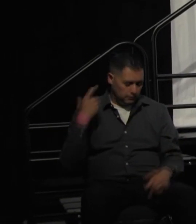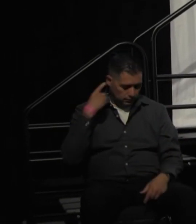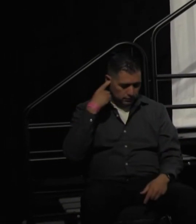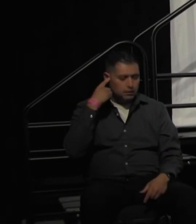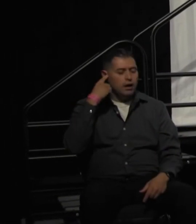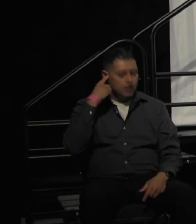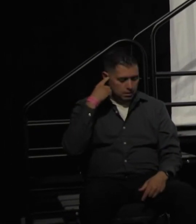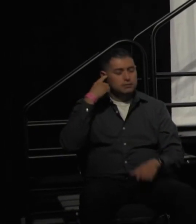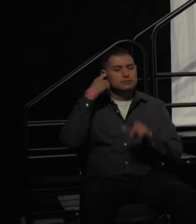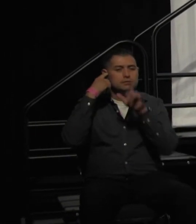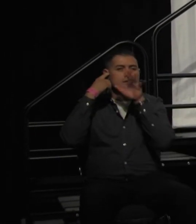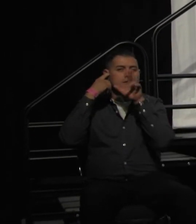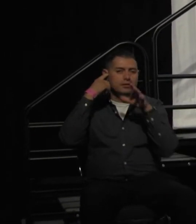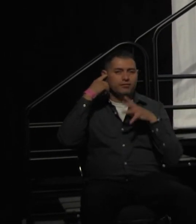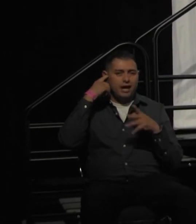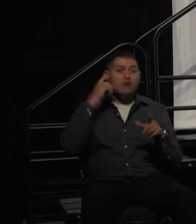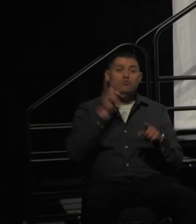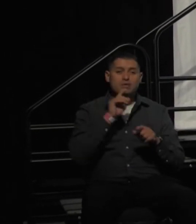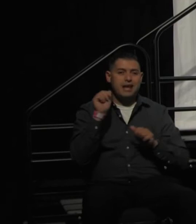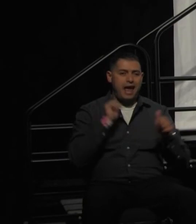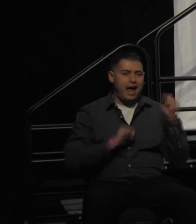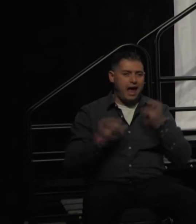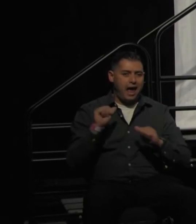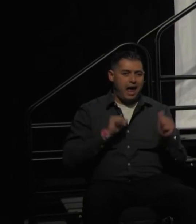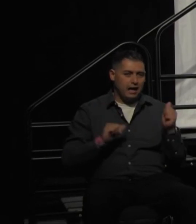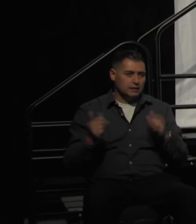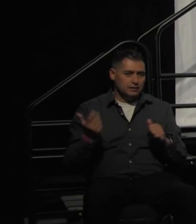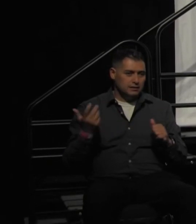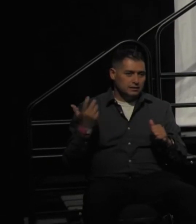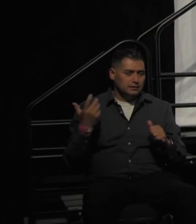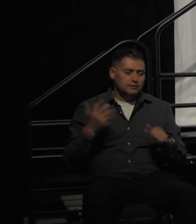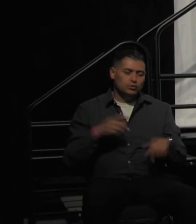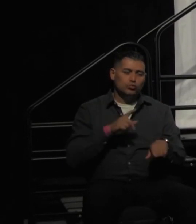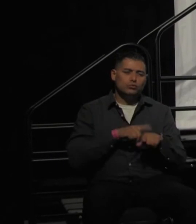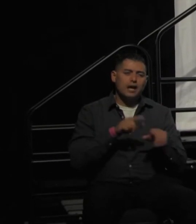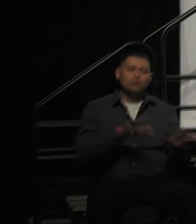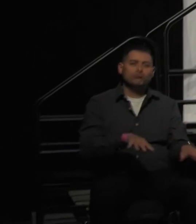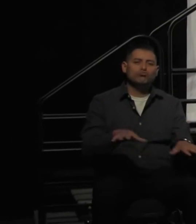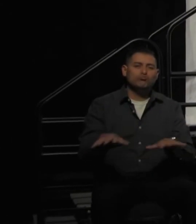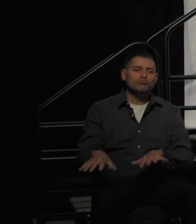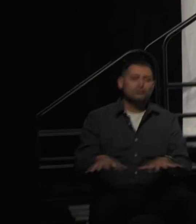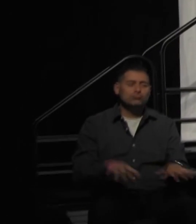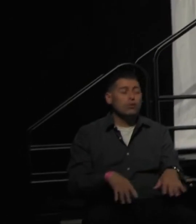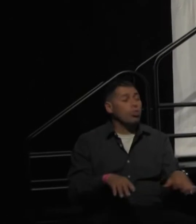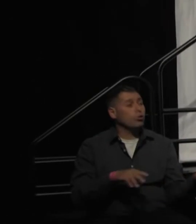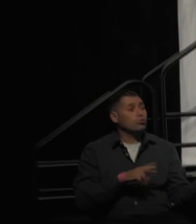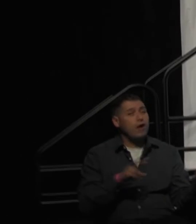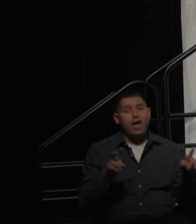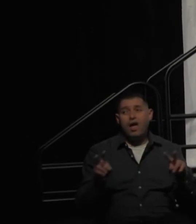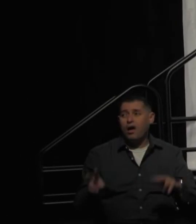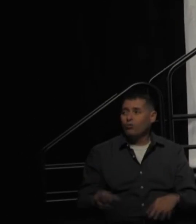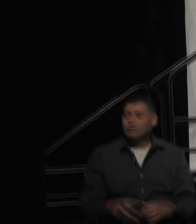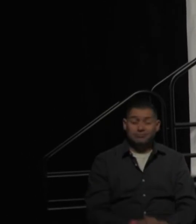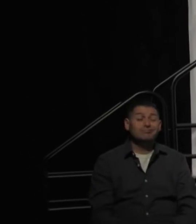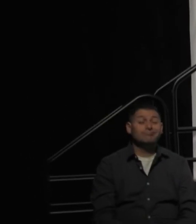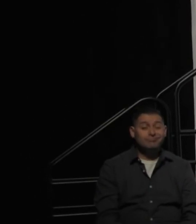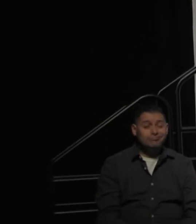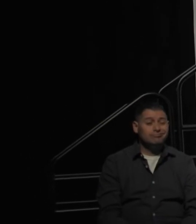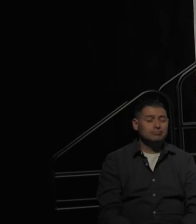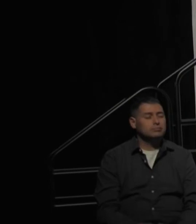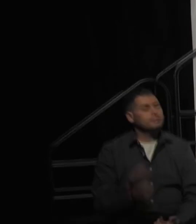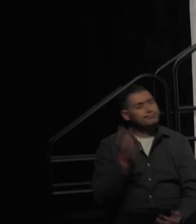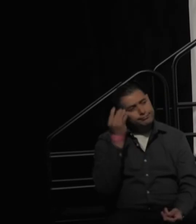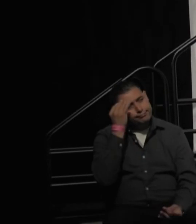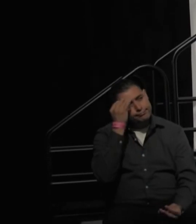can, then you can really act. Like, you can really take your time and look around, think about it,